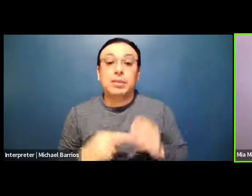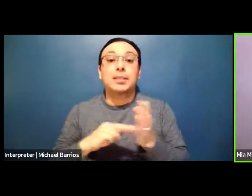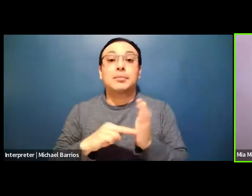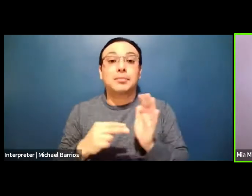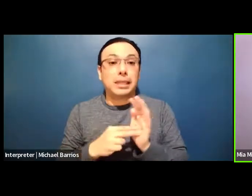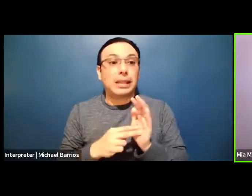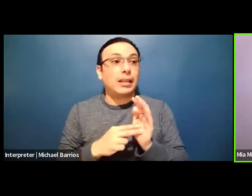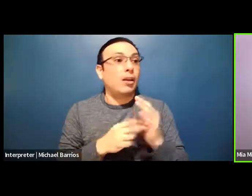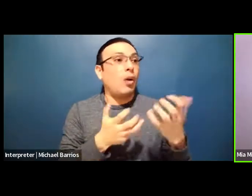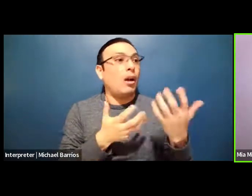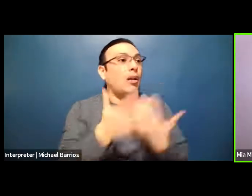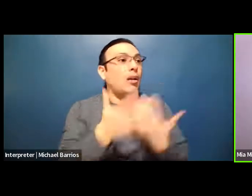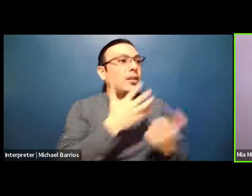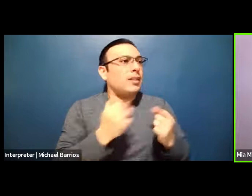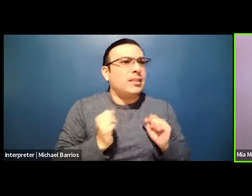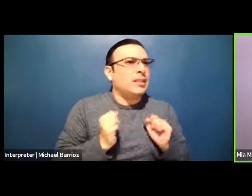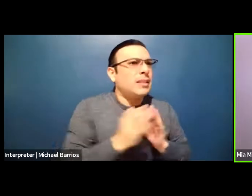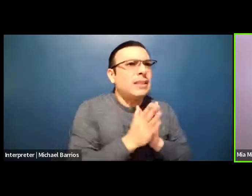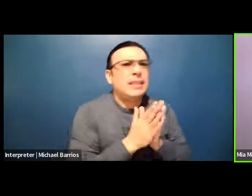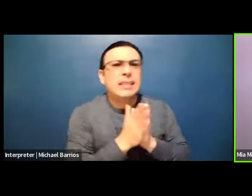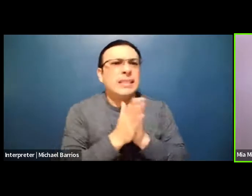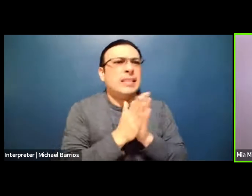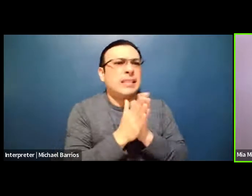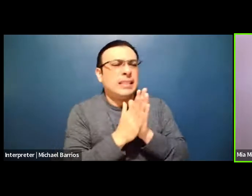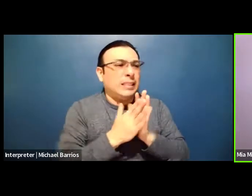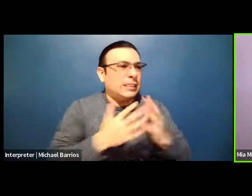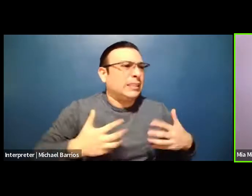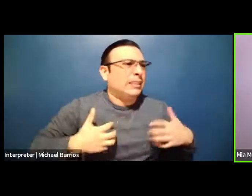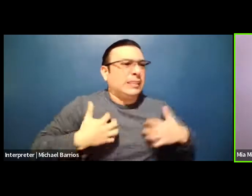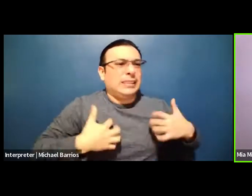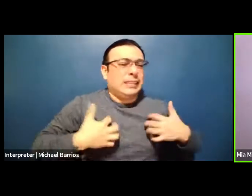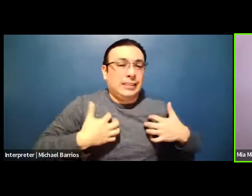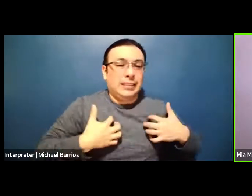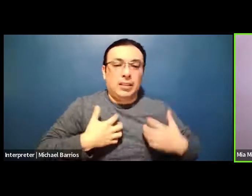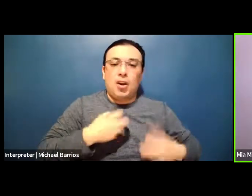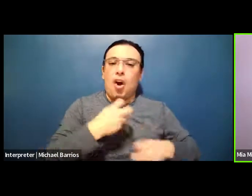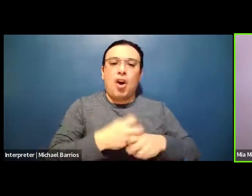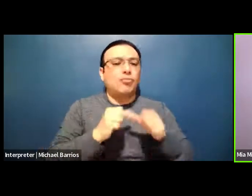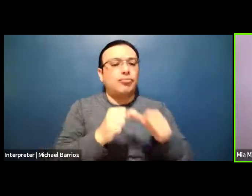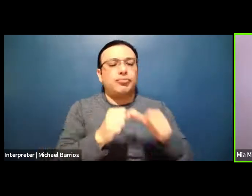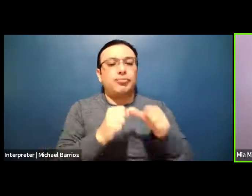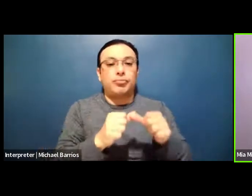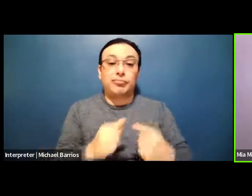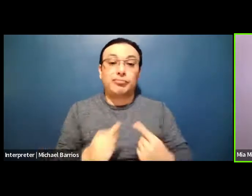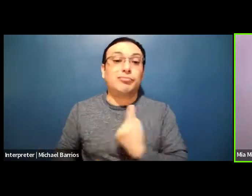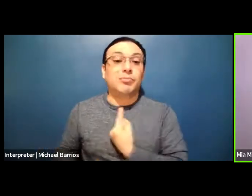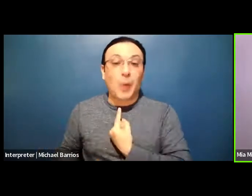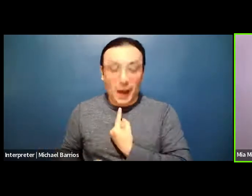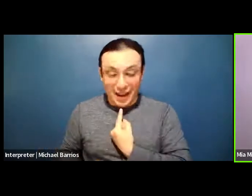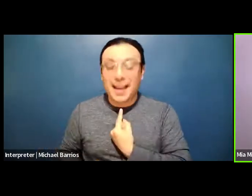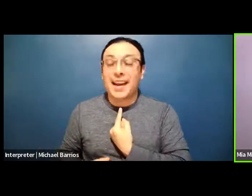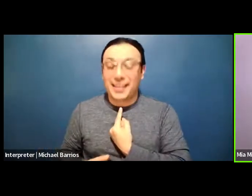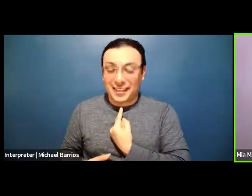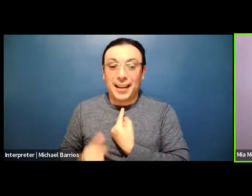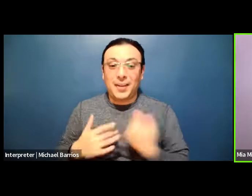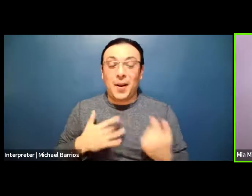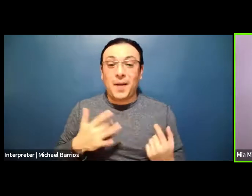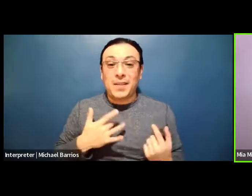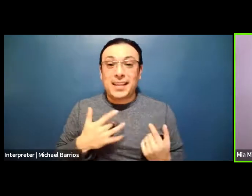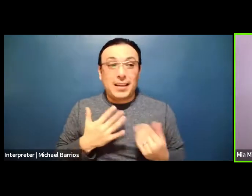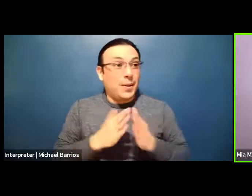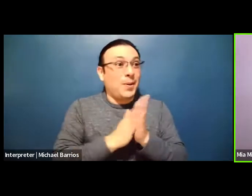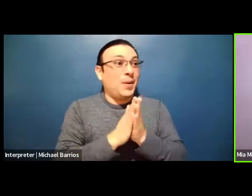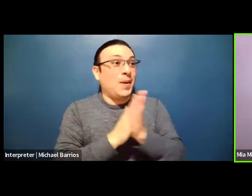that is hard to sustain. Many of us, myself included, are familiar with the crash and burn dynamics of these